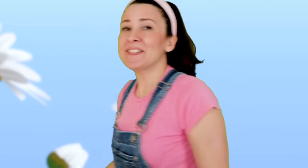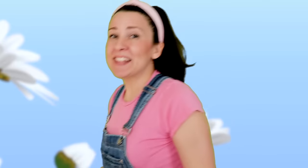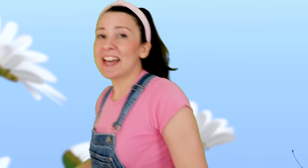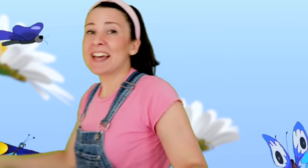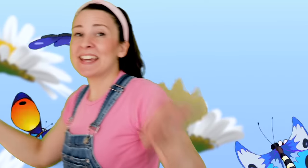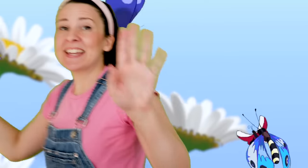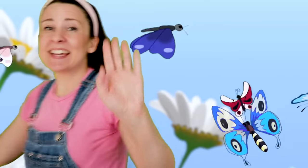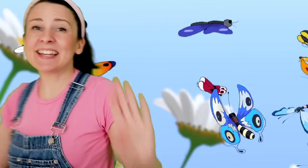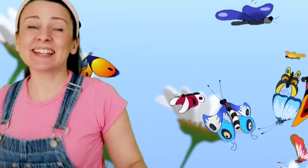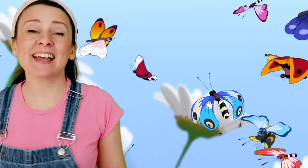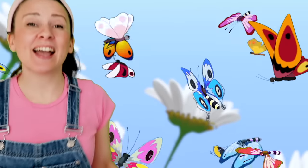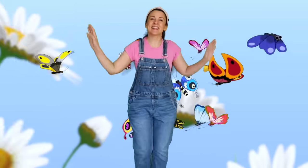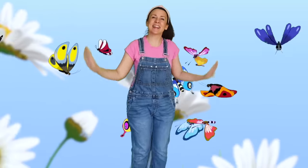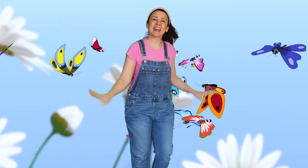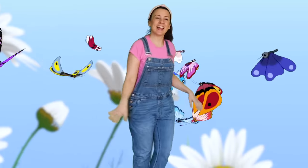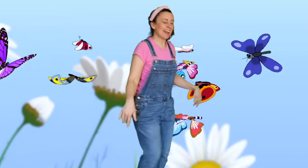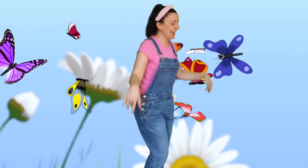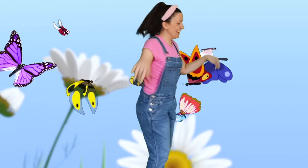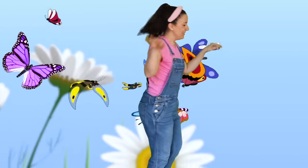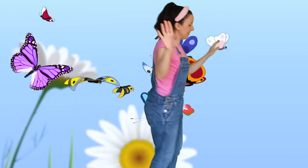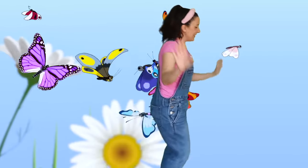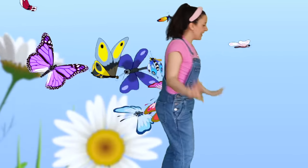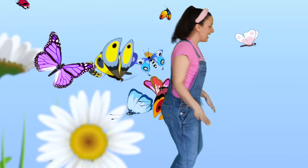We're flying,